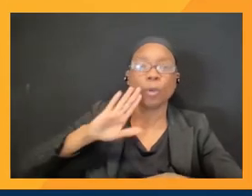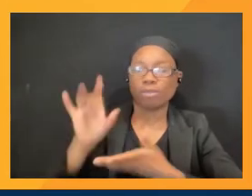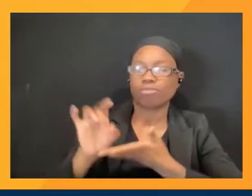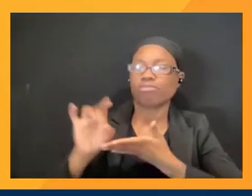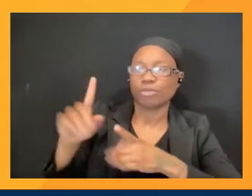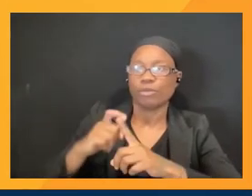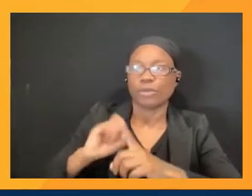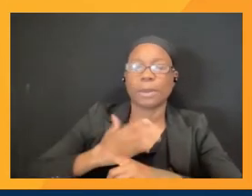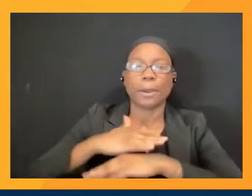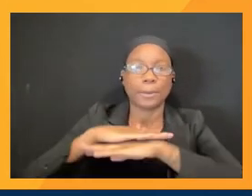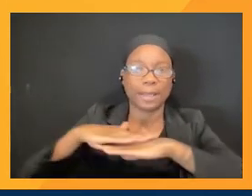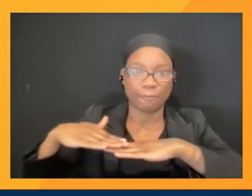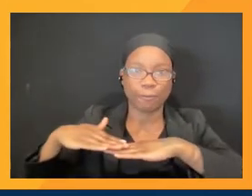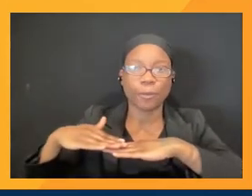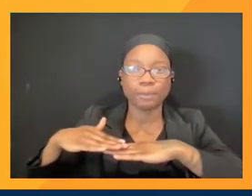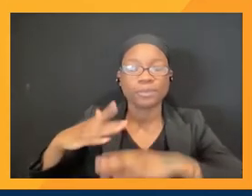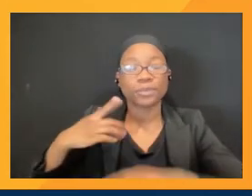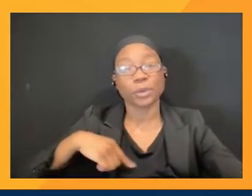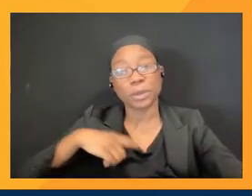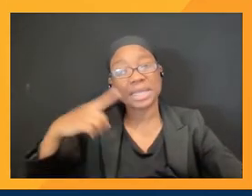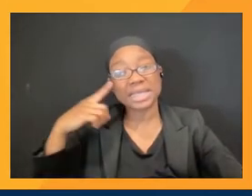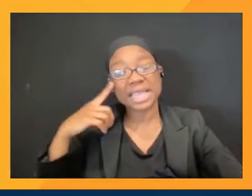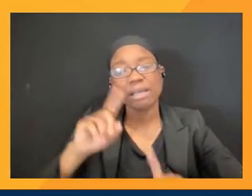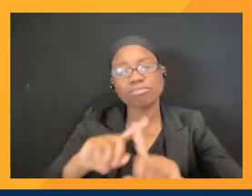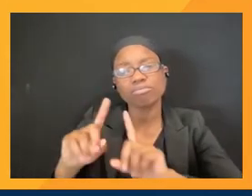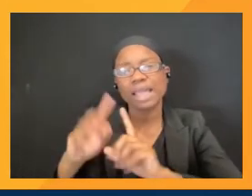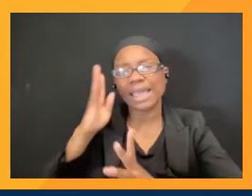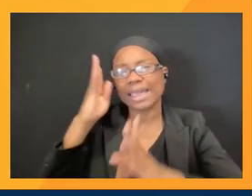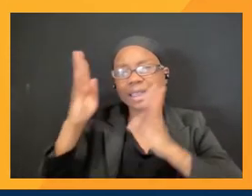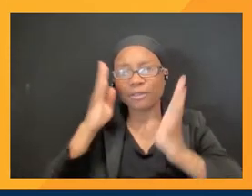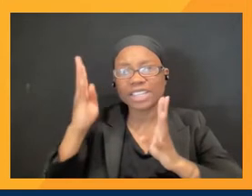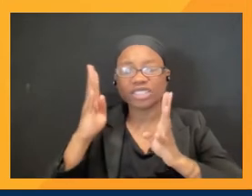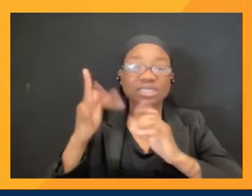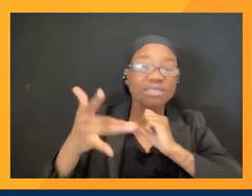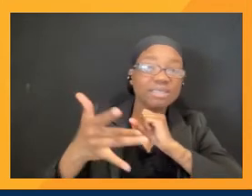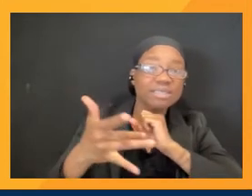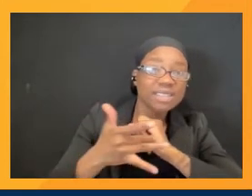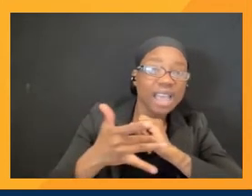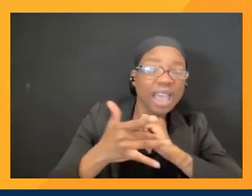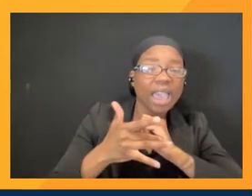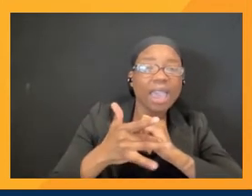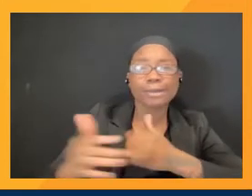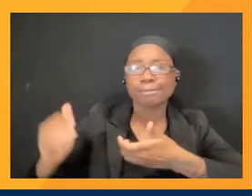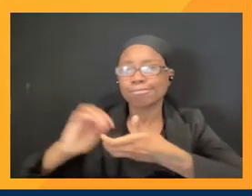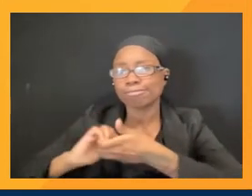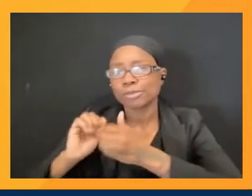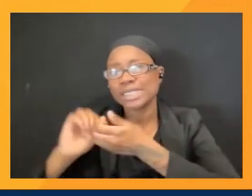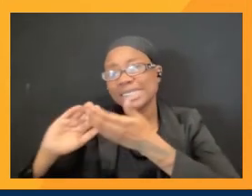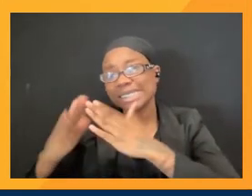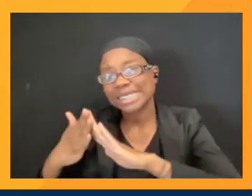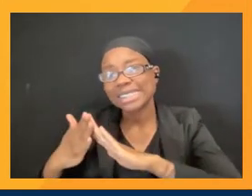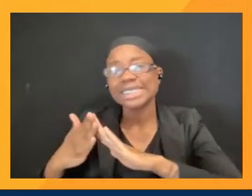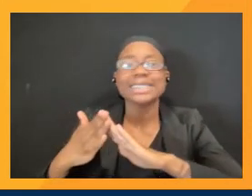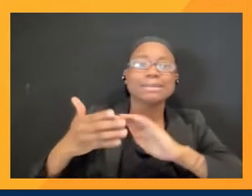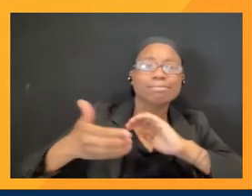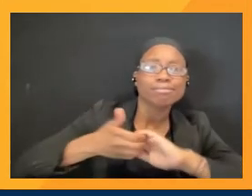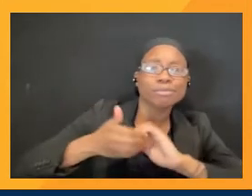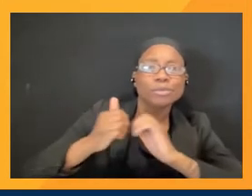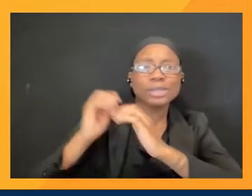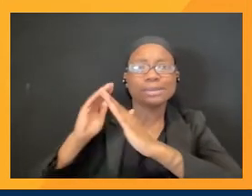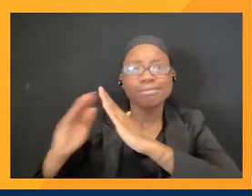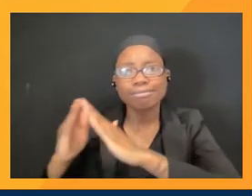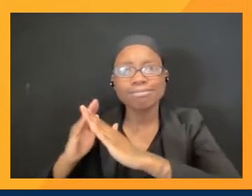pandemic has begun, we have new hosts who have joined, and they've earned $6 billion in supplemental income.